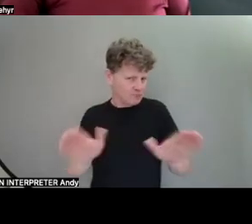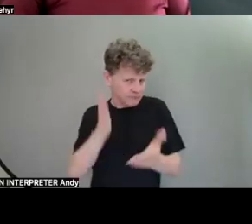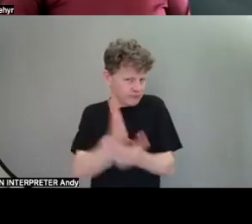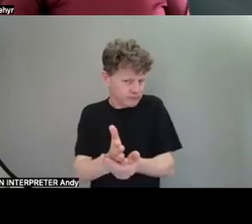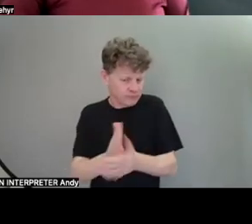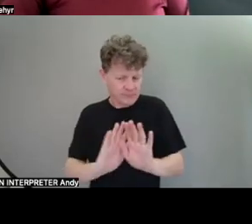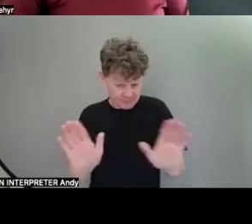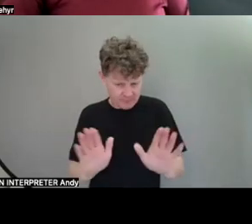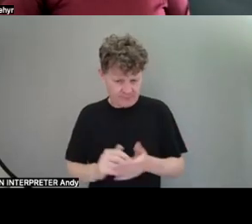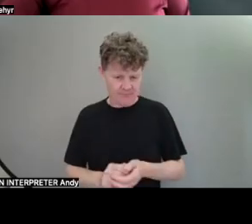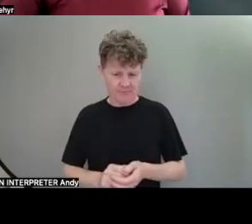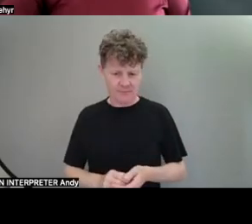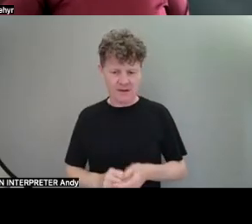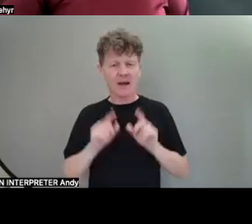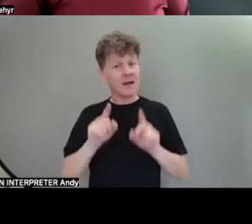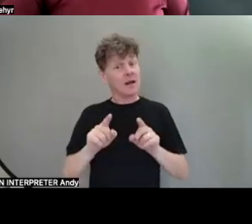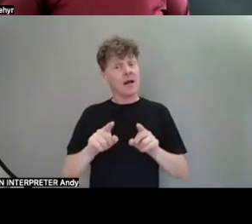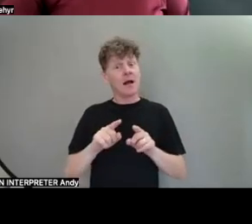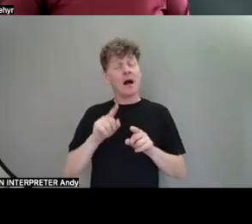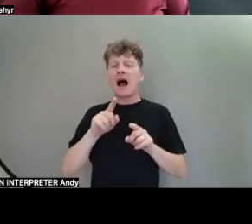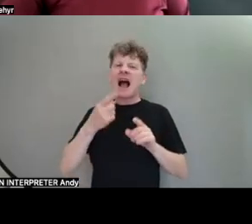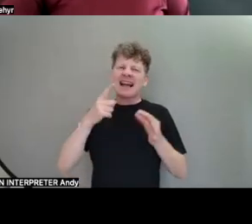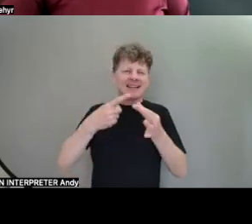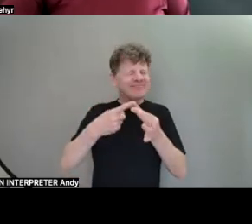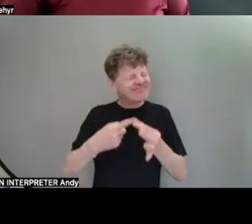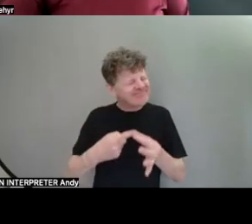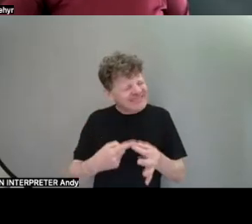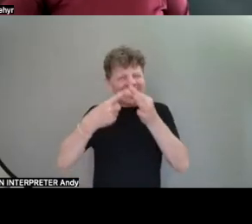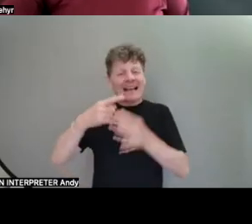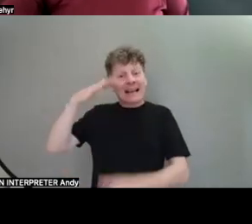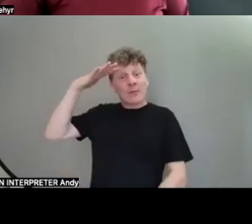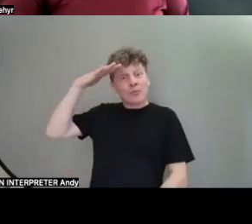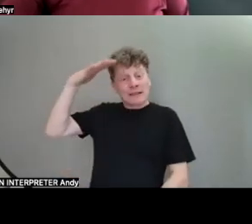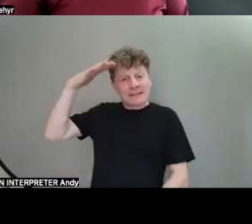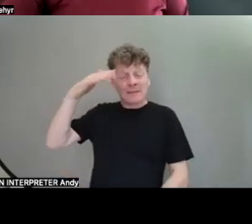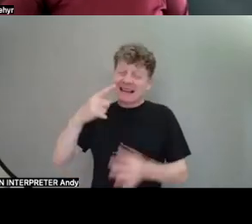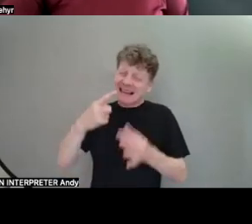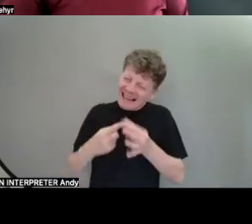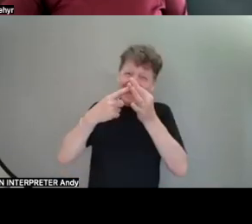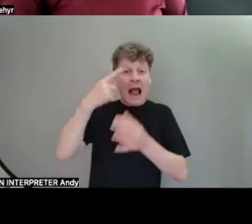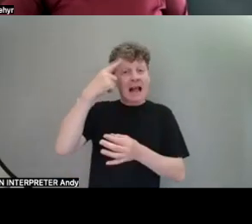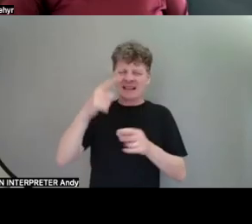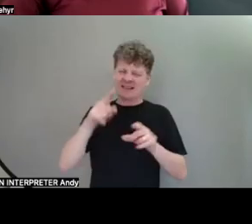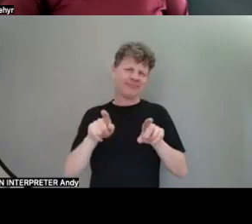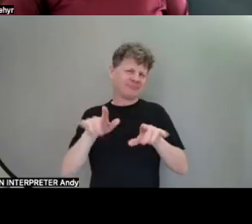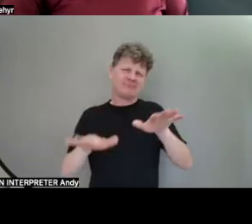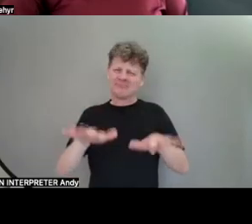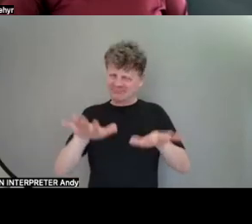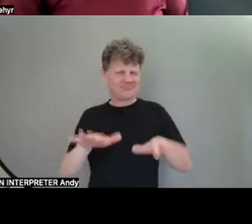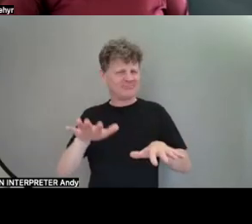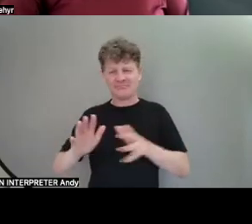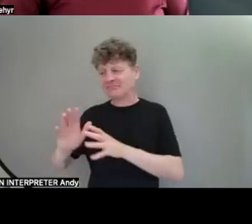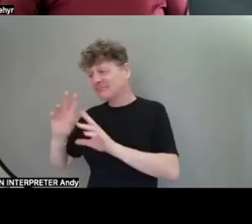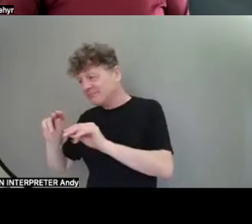that the similar key principles govern semantic organization across the two different modalities.